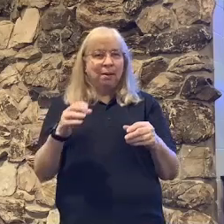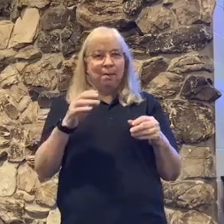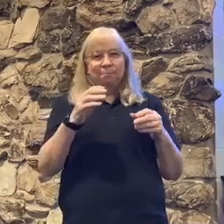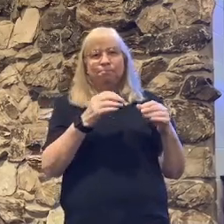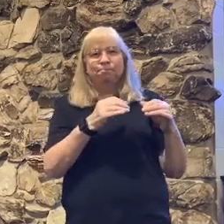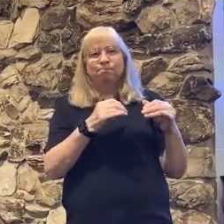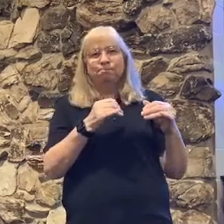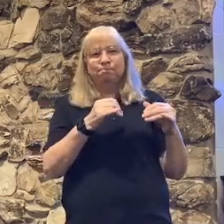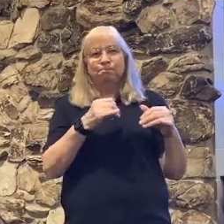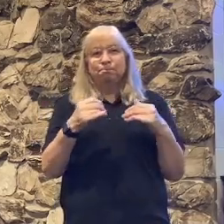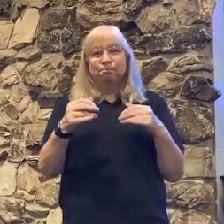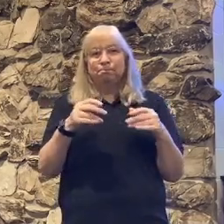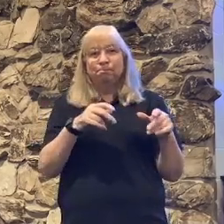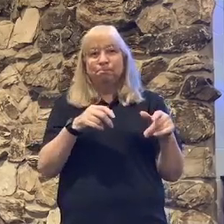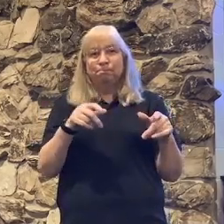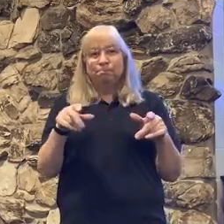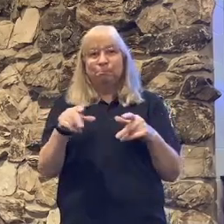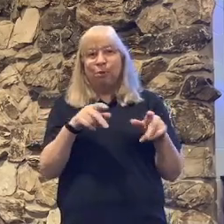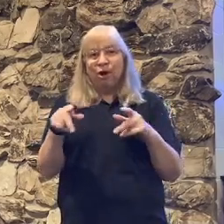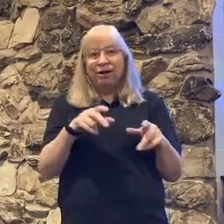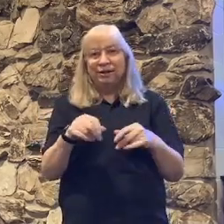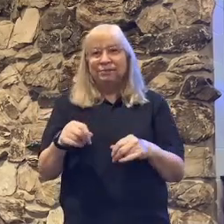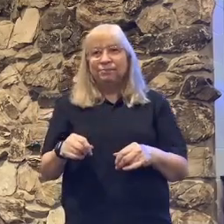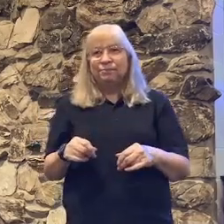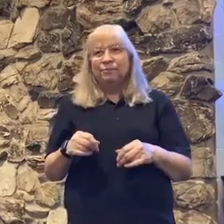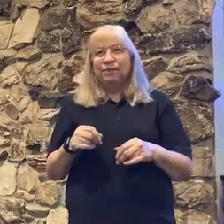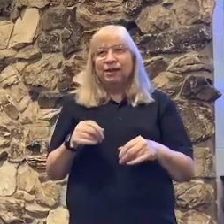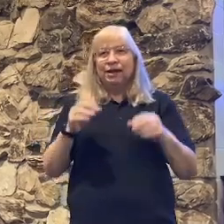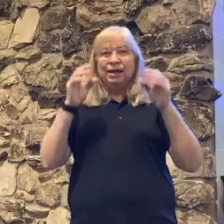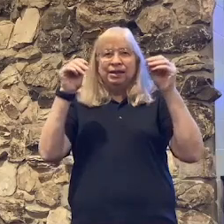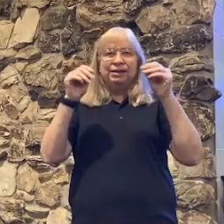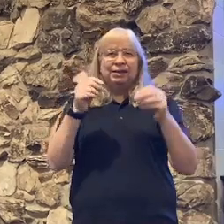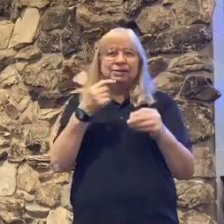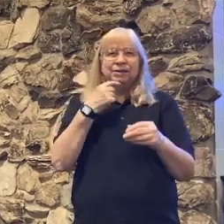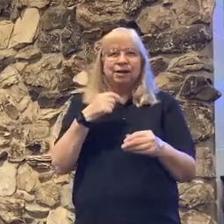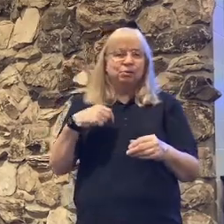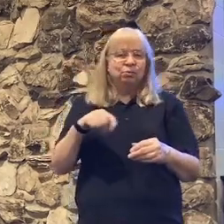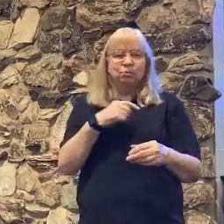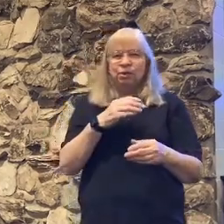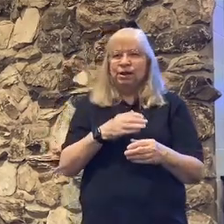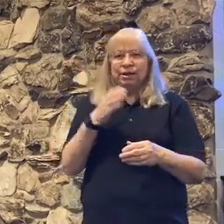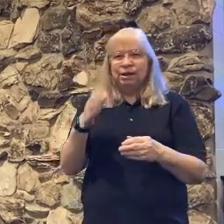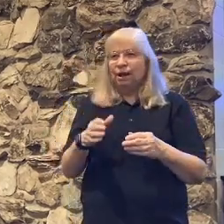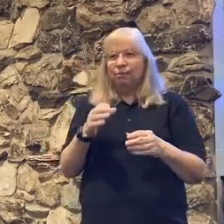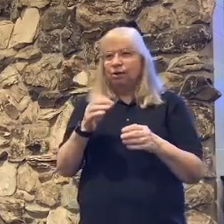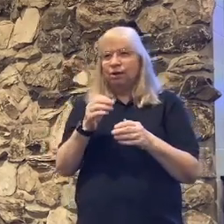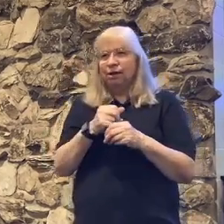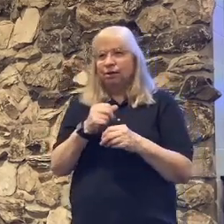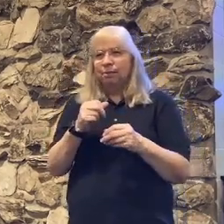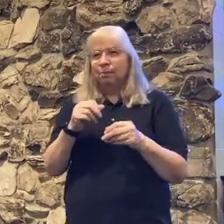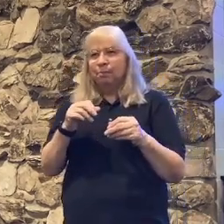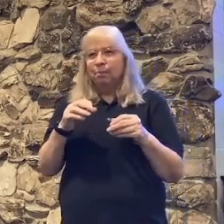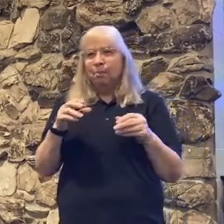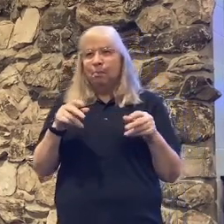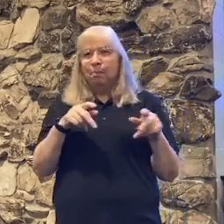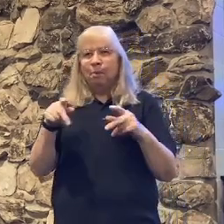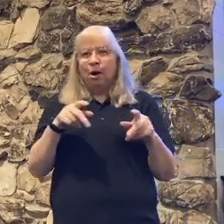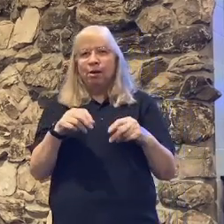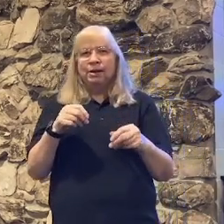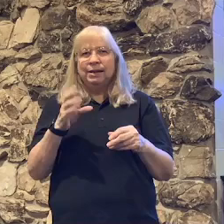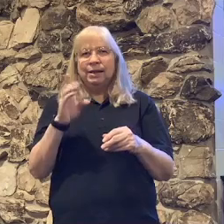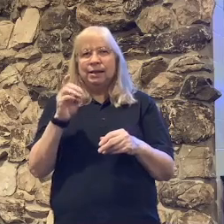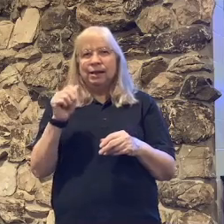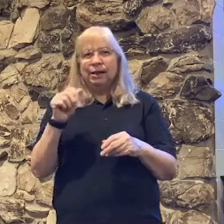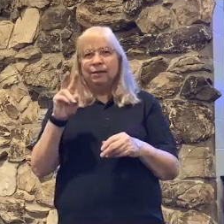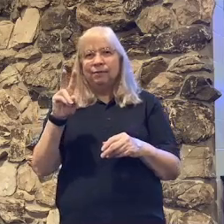And the teacher told me, she said, "We never get the party. David never gives the stuffing.